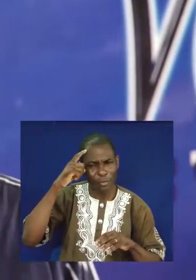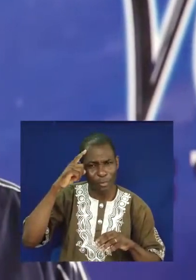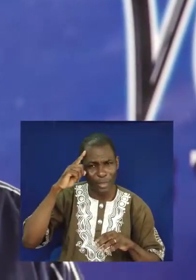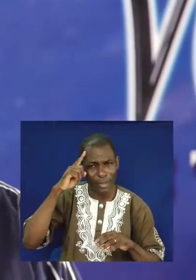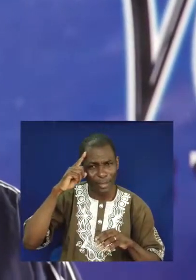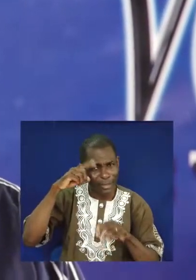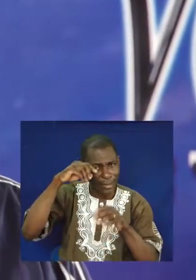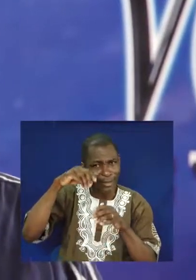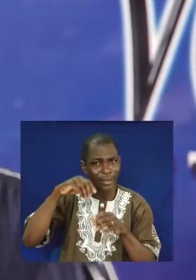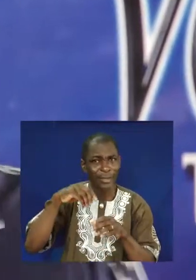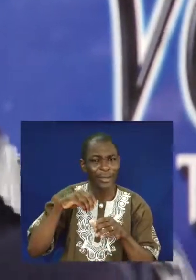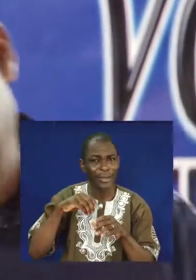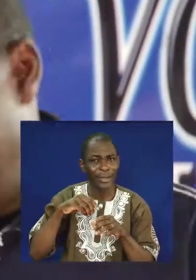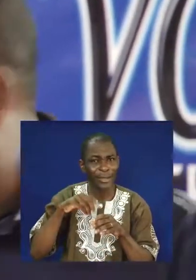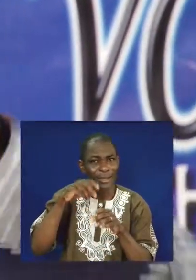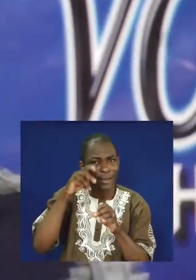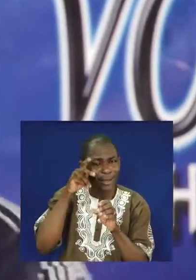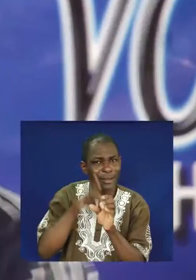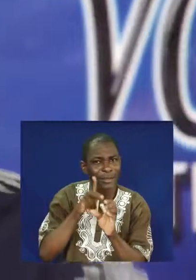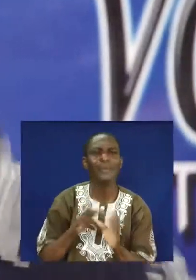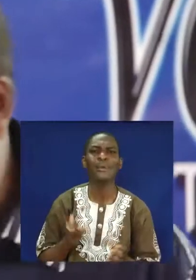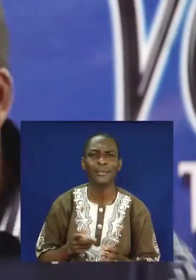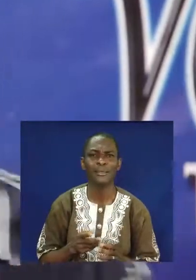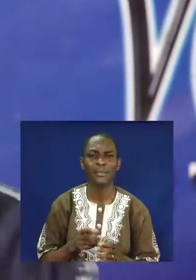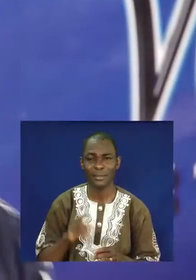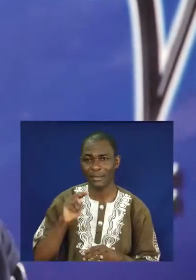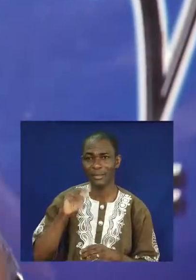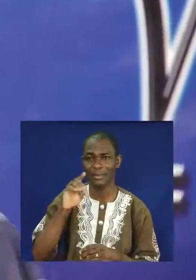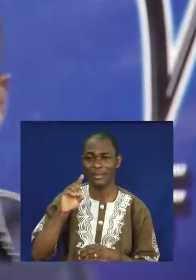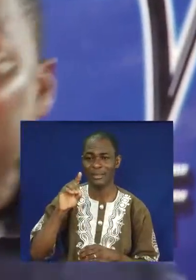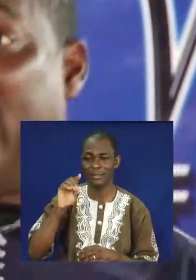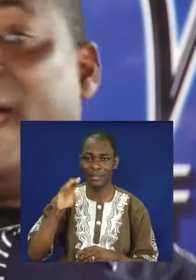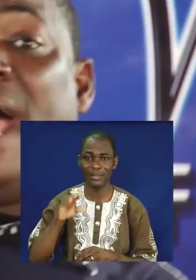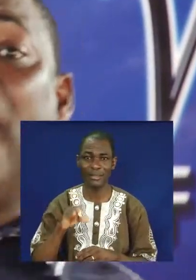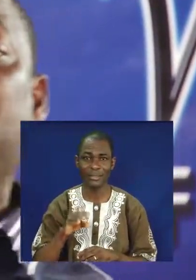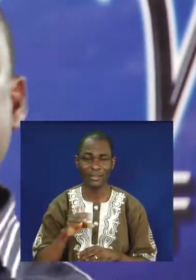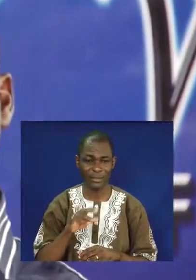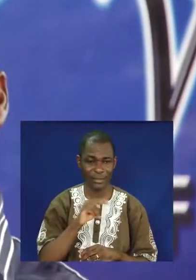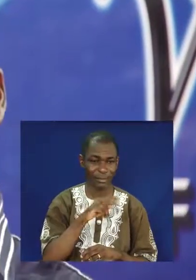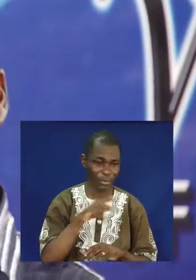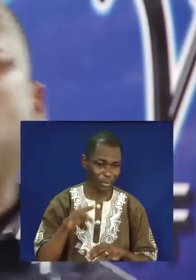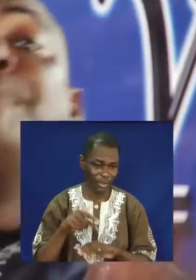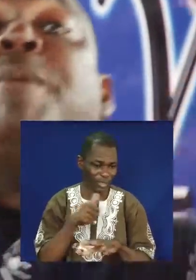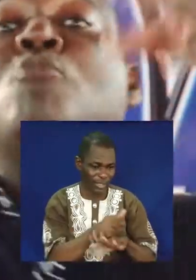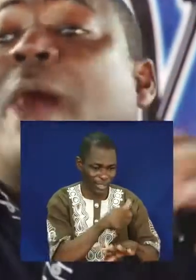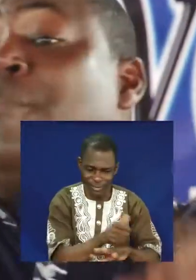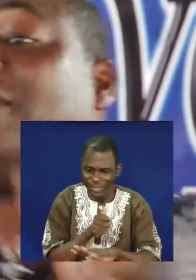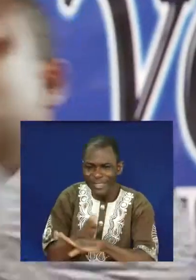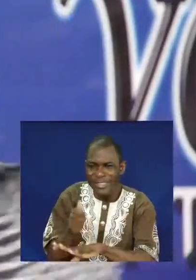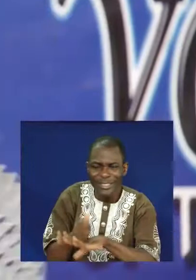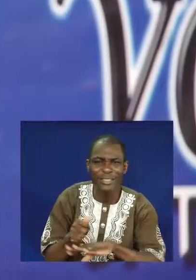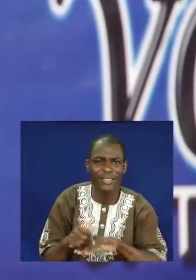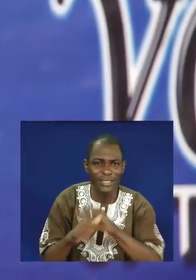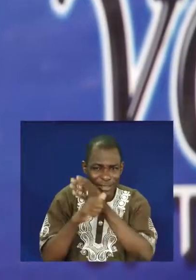equalization. Enti bra ababa wa de ko for VVIP ni na sefo no MPP bra so MP mu a